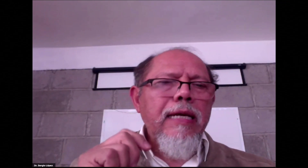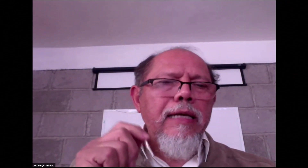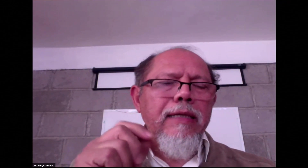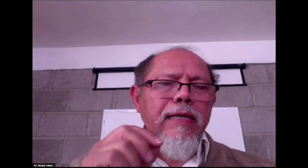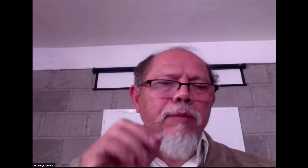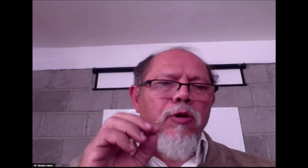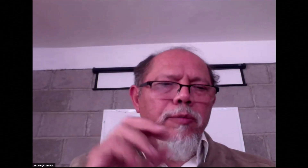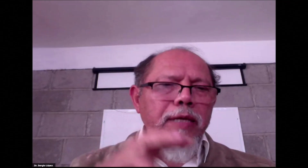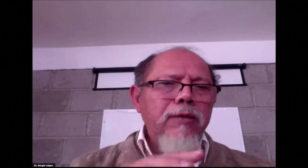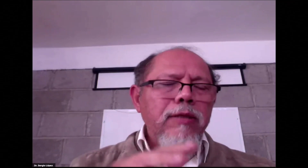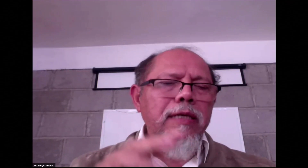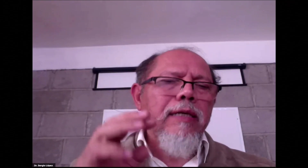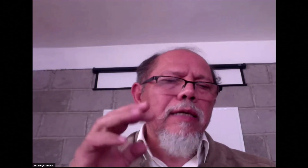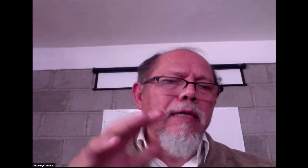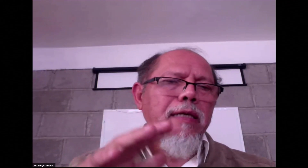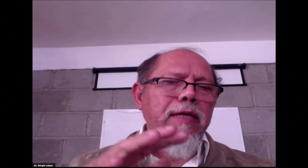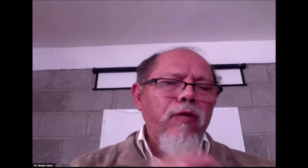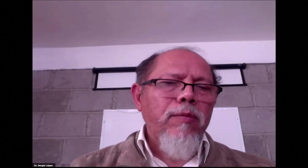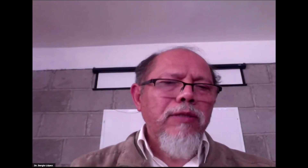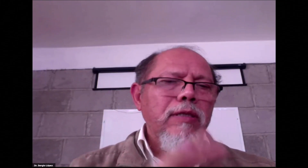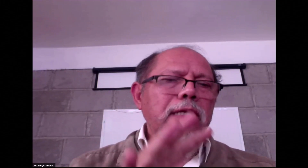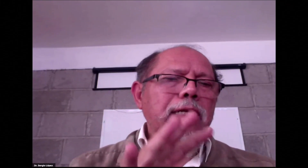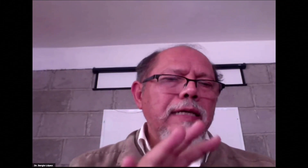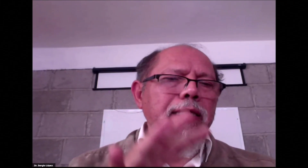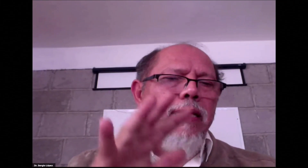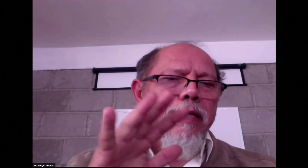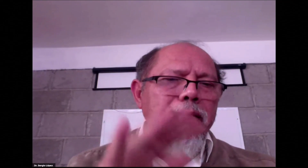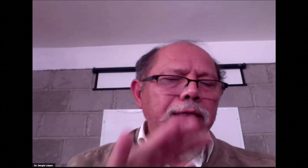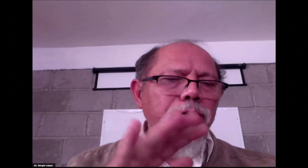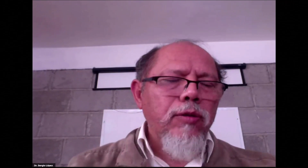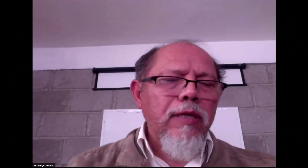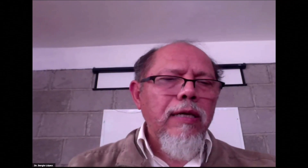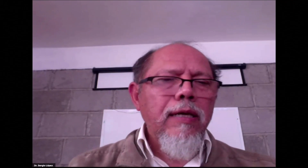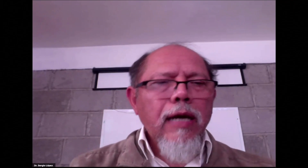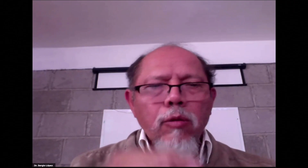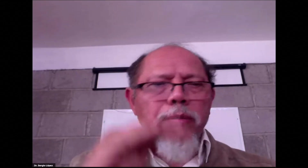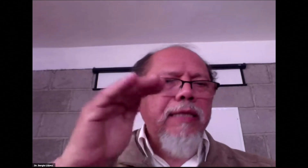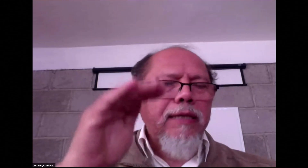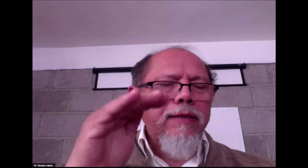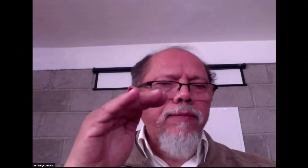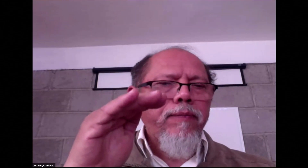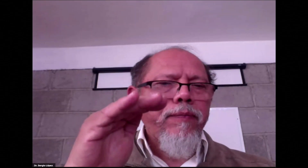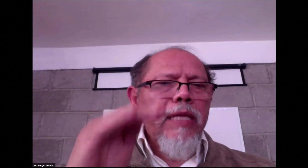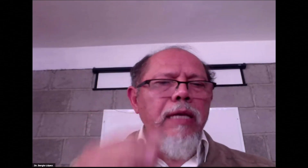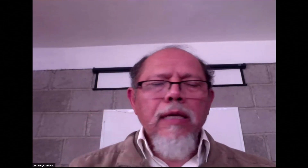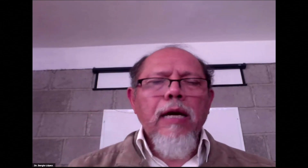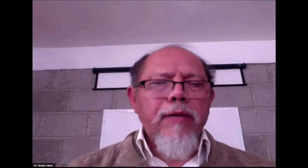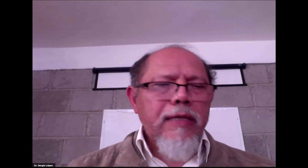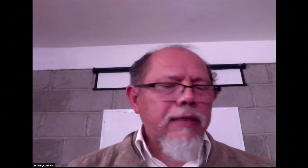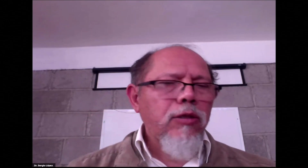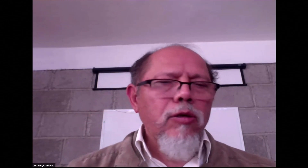check it out and you see that the movement of energetic information